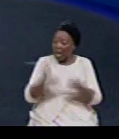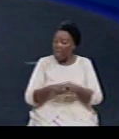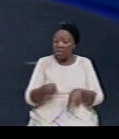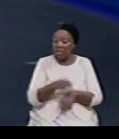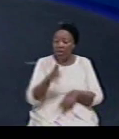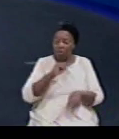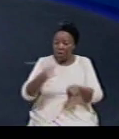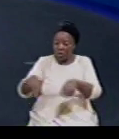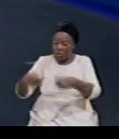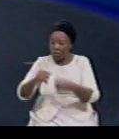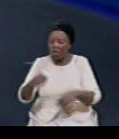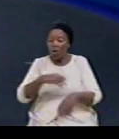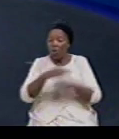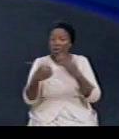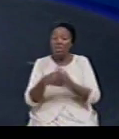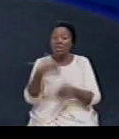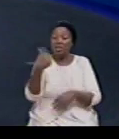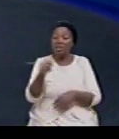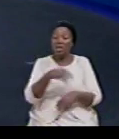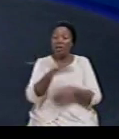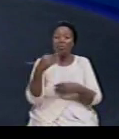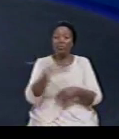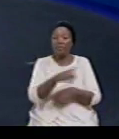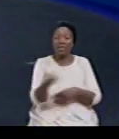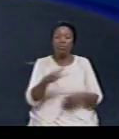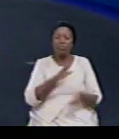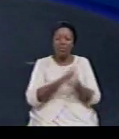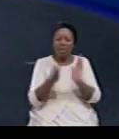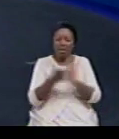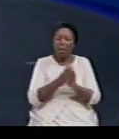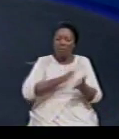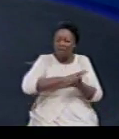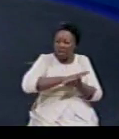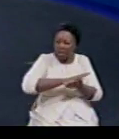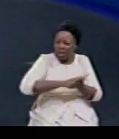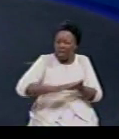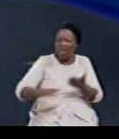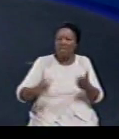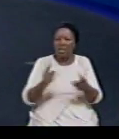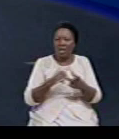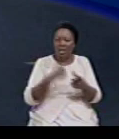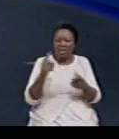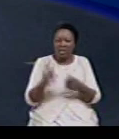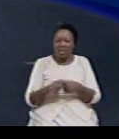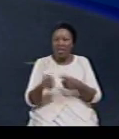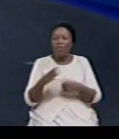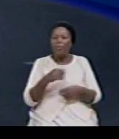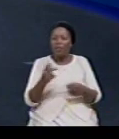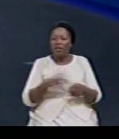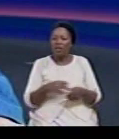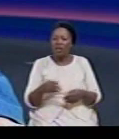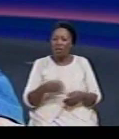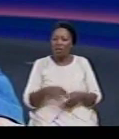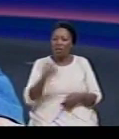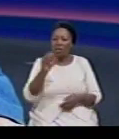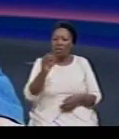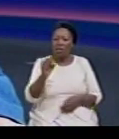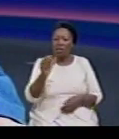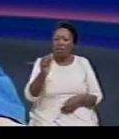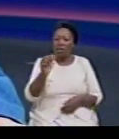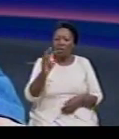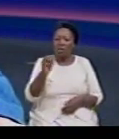them, without exception, they were totally cleansed. And one man there is a Samaritan. He was